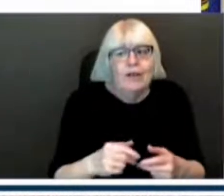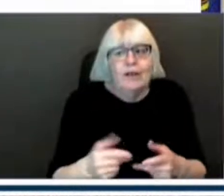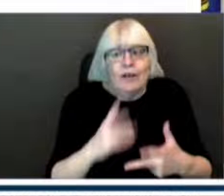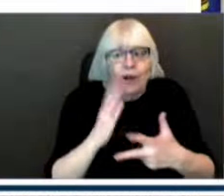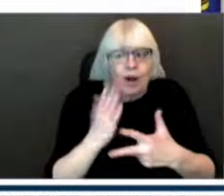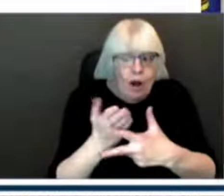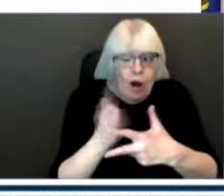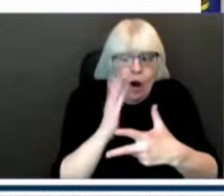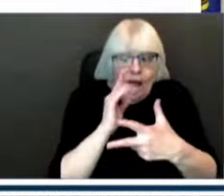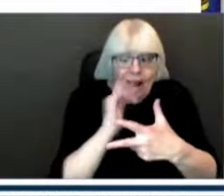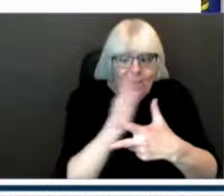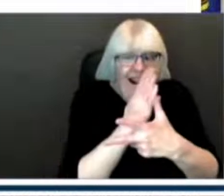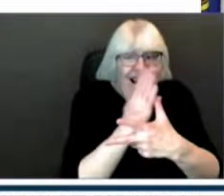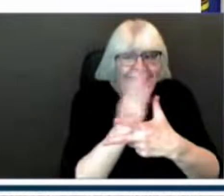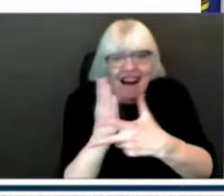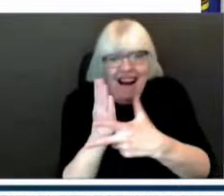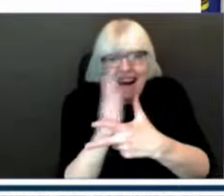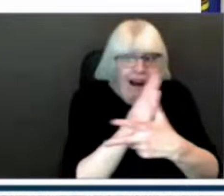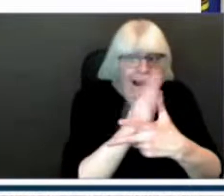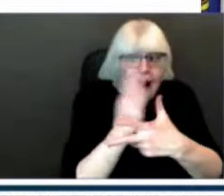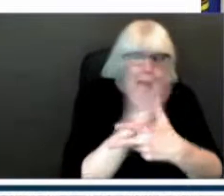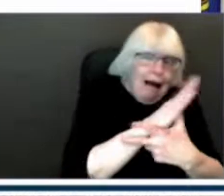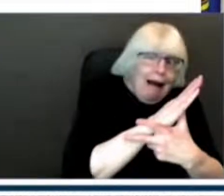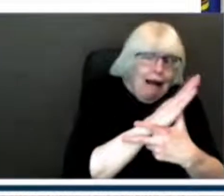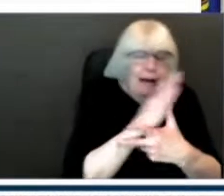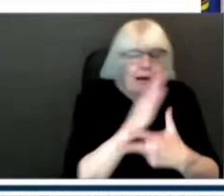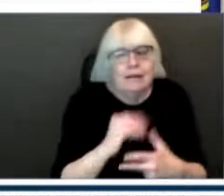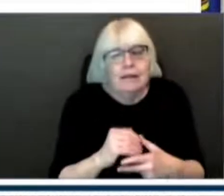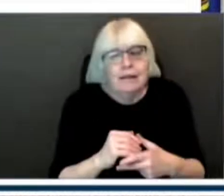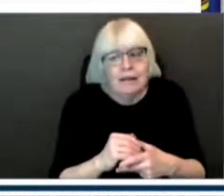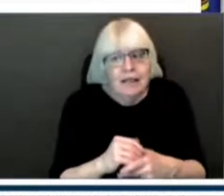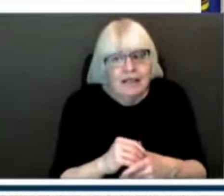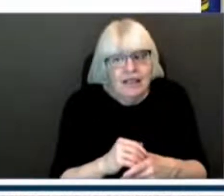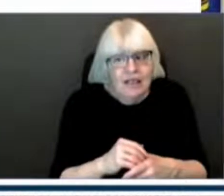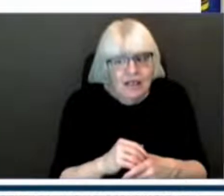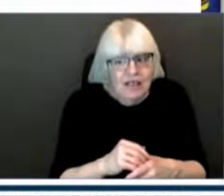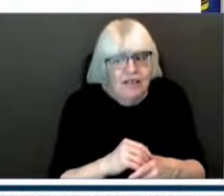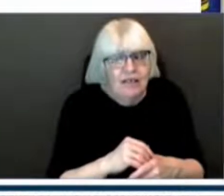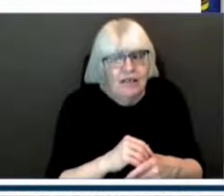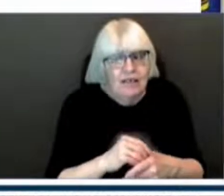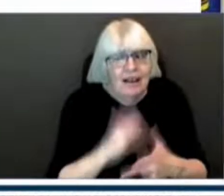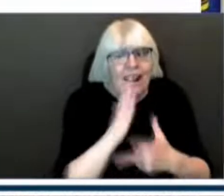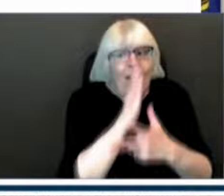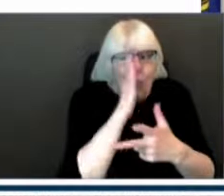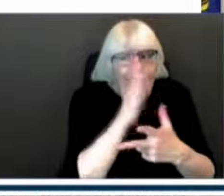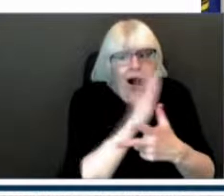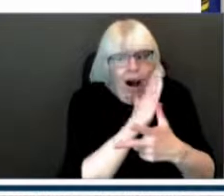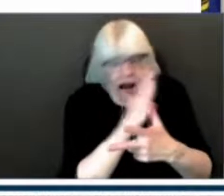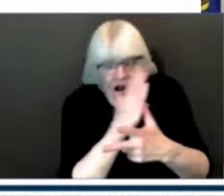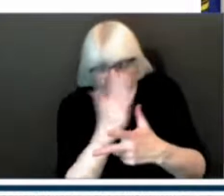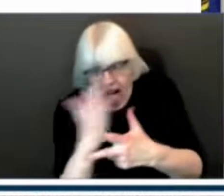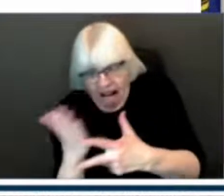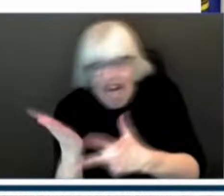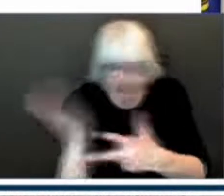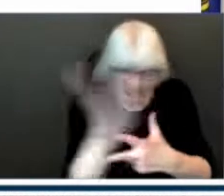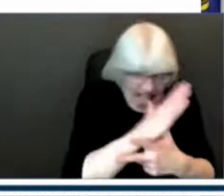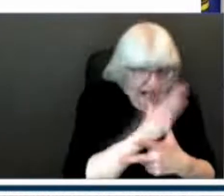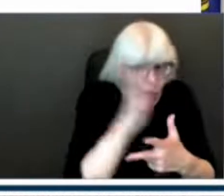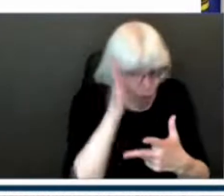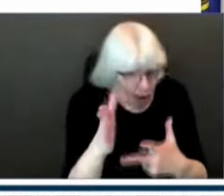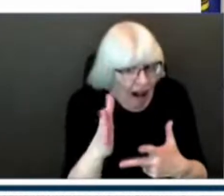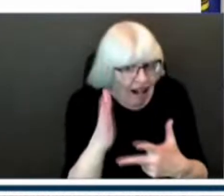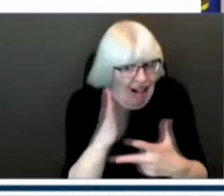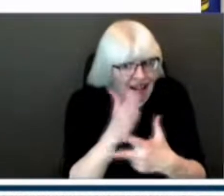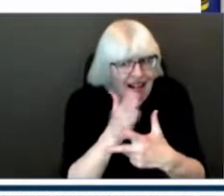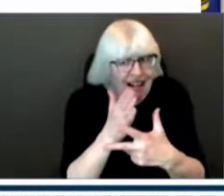do you see us going backward at all? Is there anything that would prompt that? or are we in a phase until we can